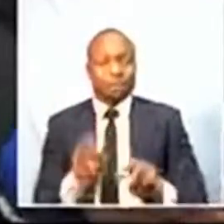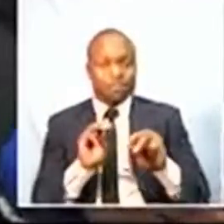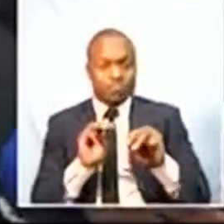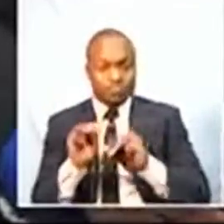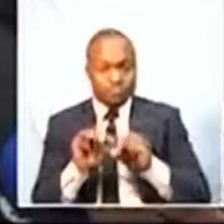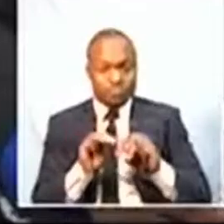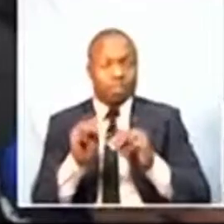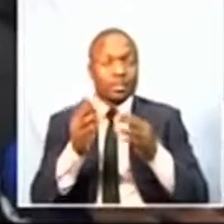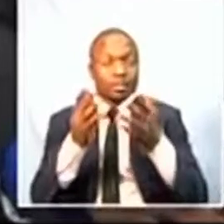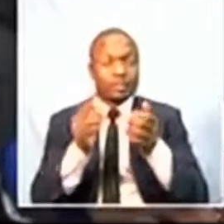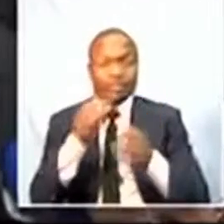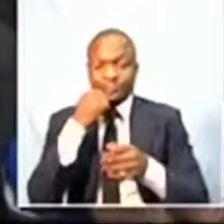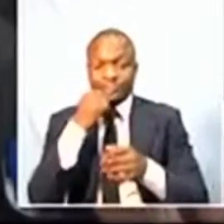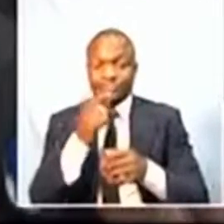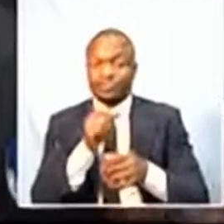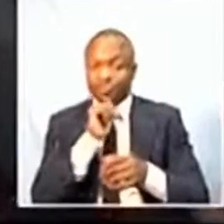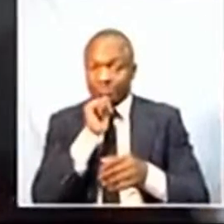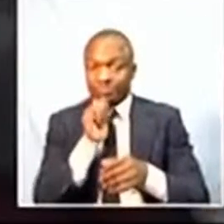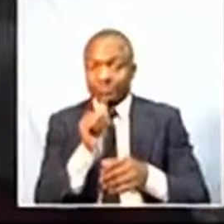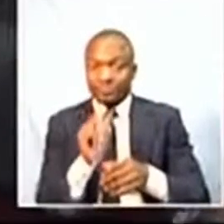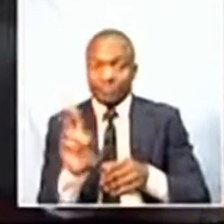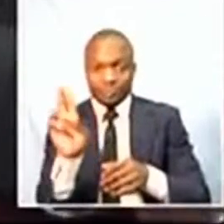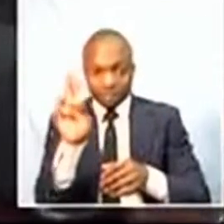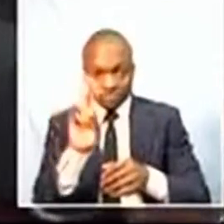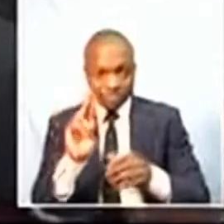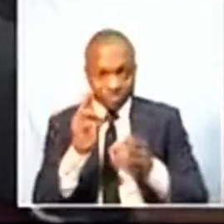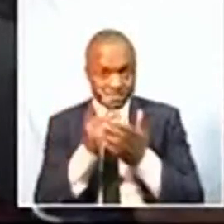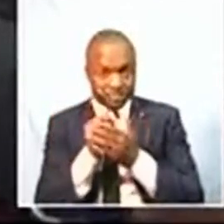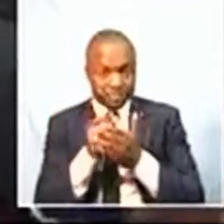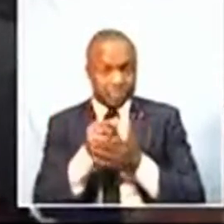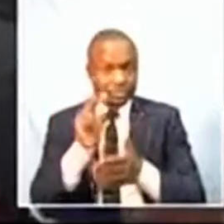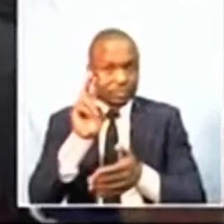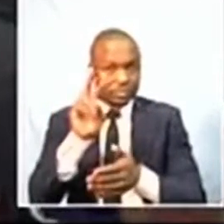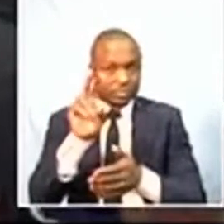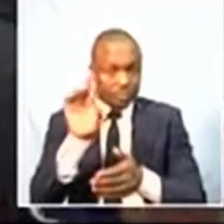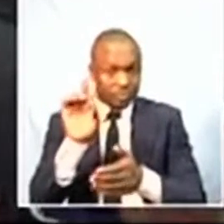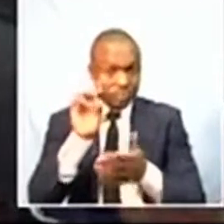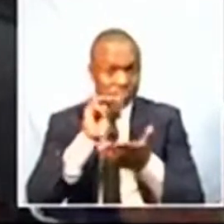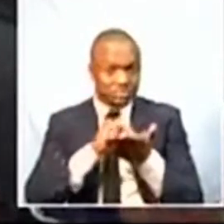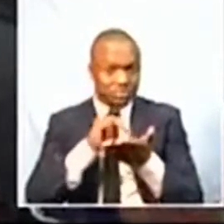management wishes to state that the unspent funds in the sum of